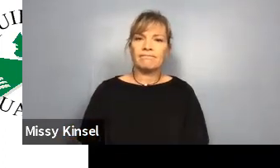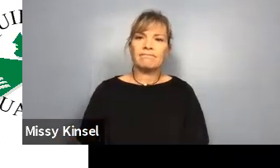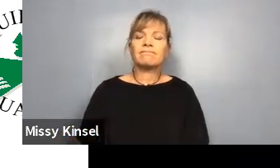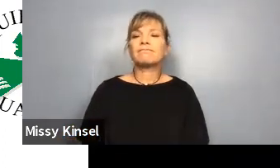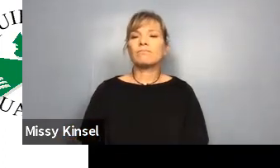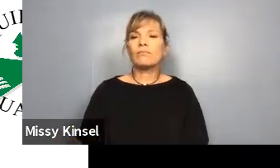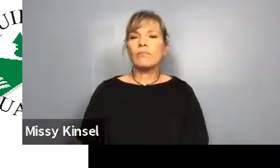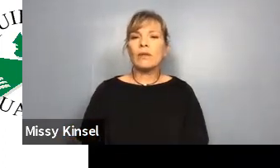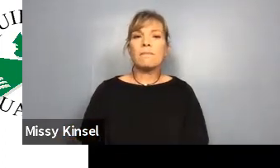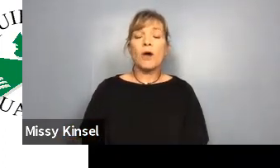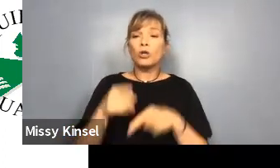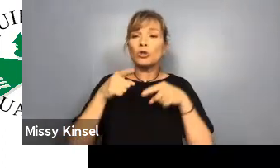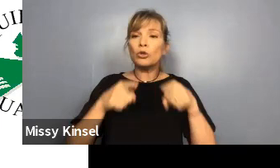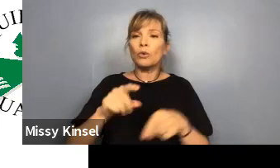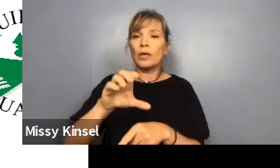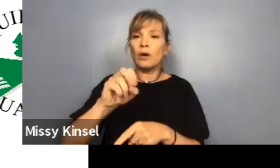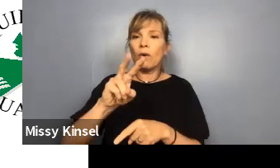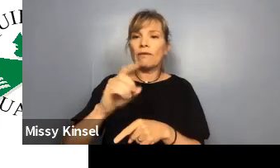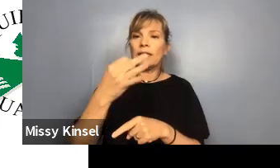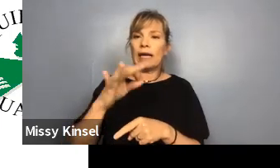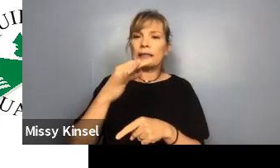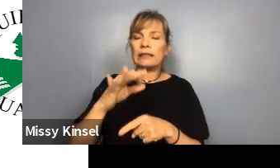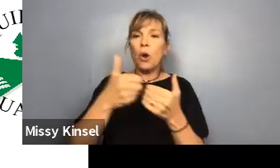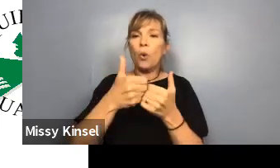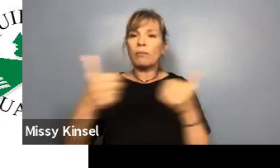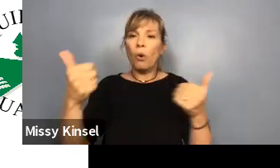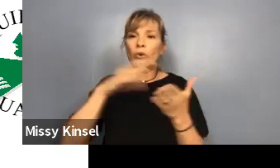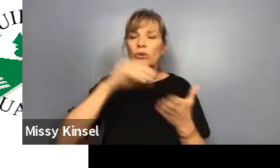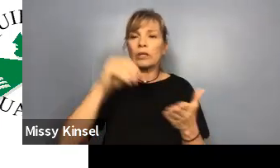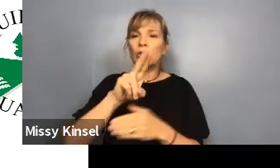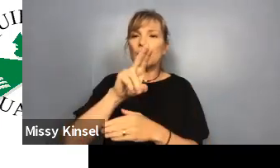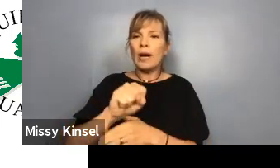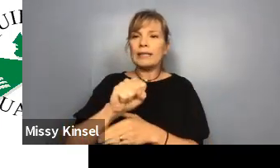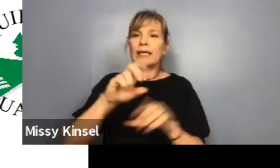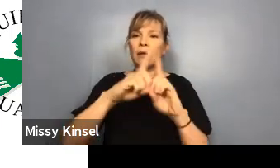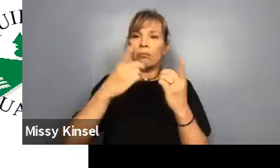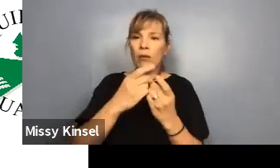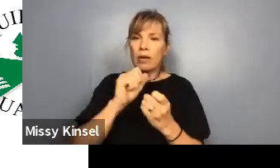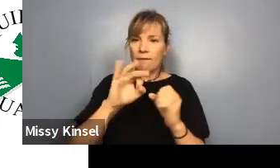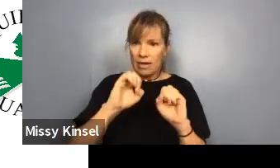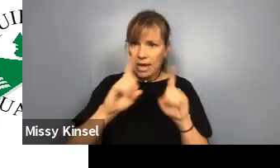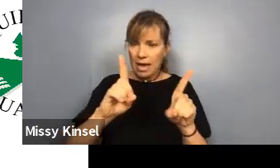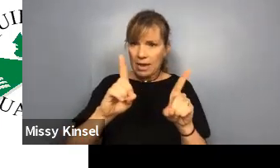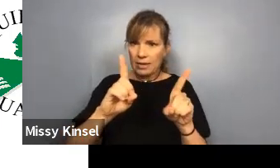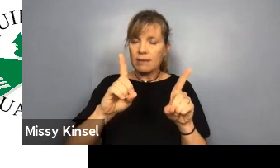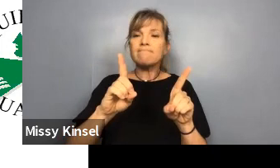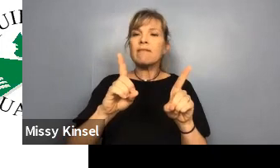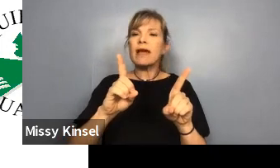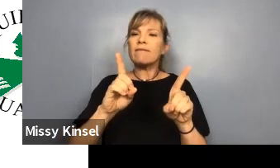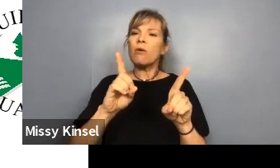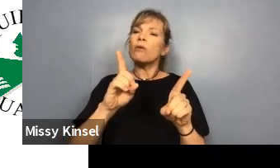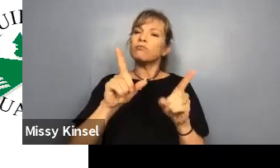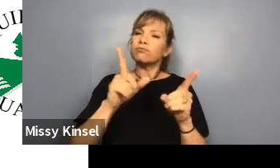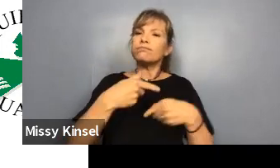So during the COVID-19 remote learning, the U.S. Department of Education has put out guidance